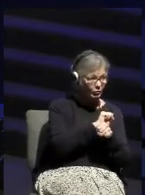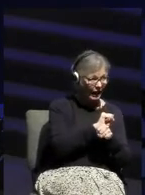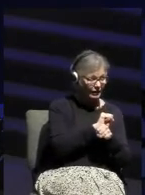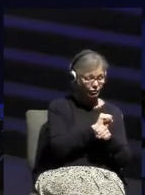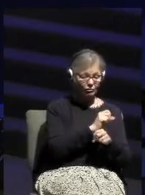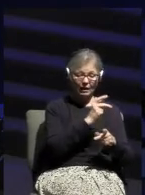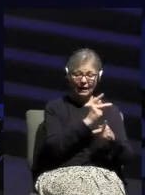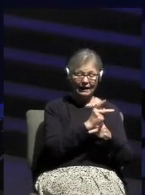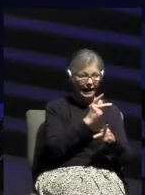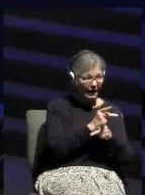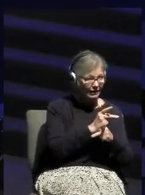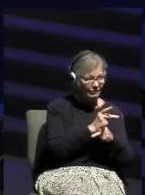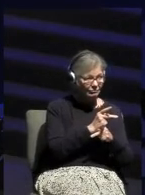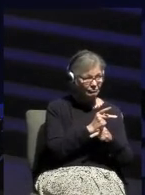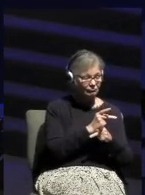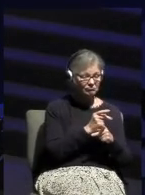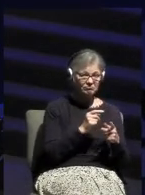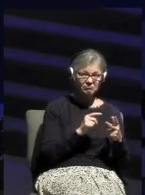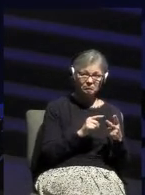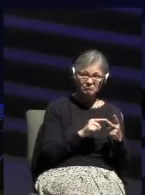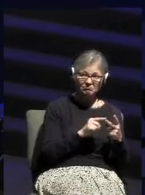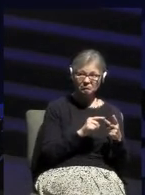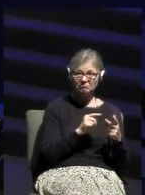cares for, but the psalmist